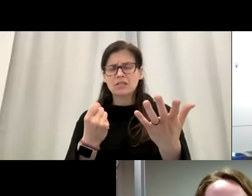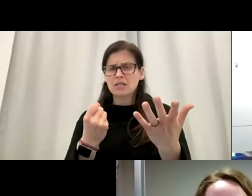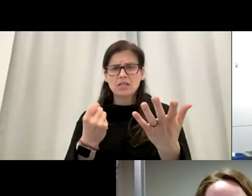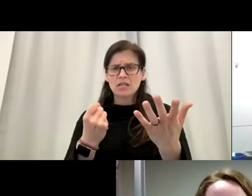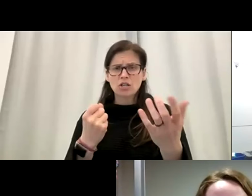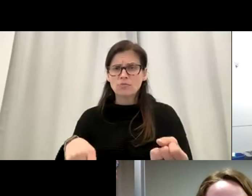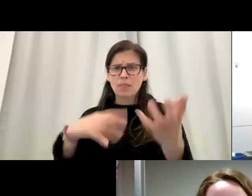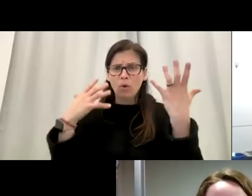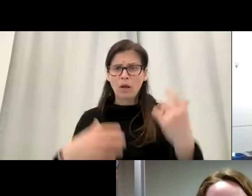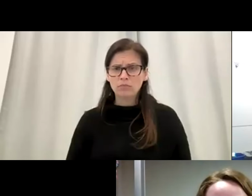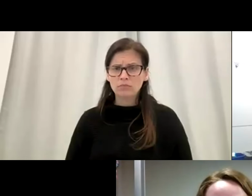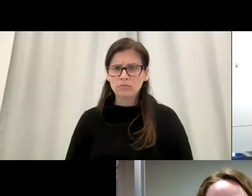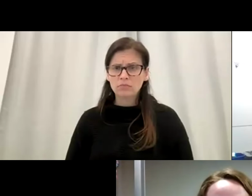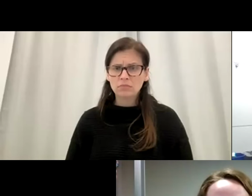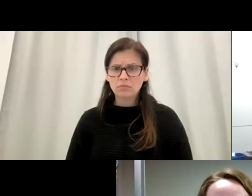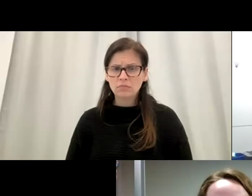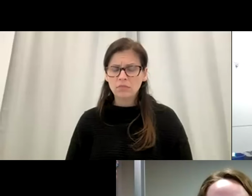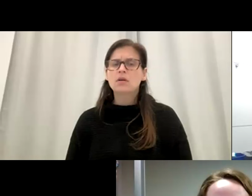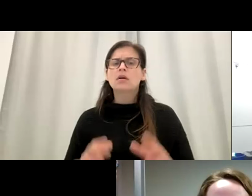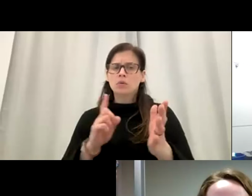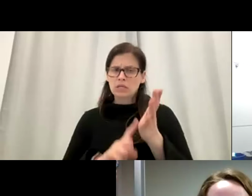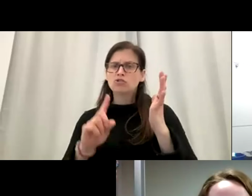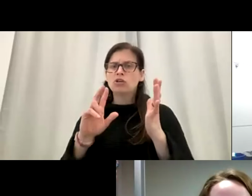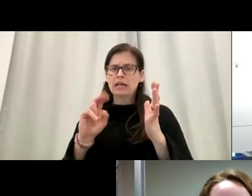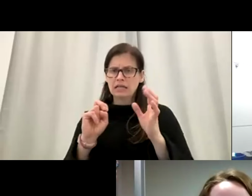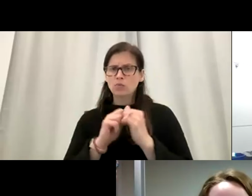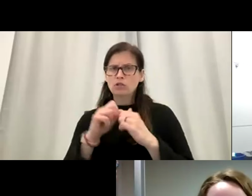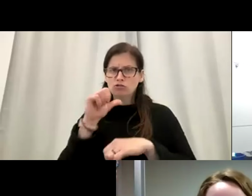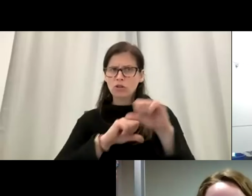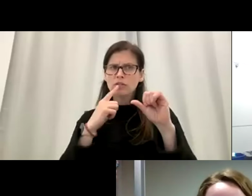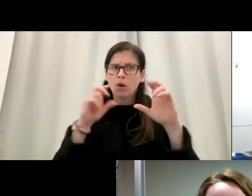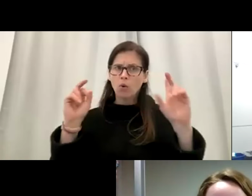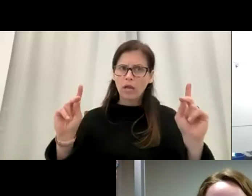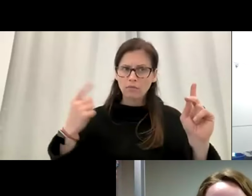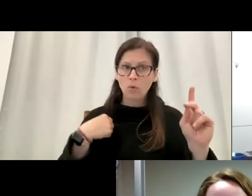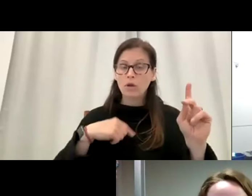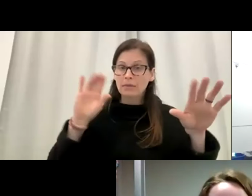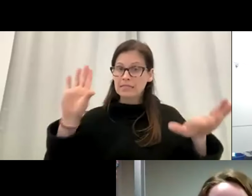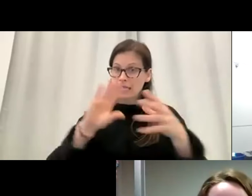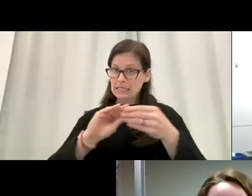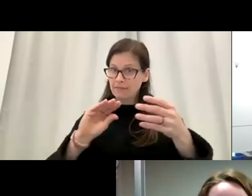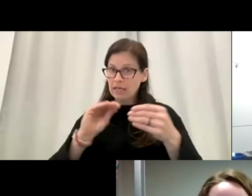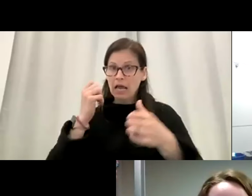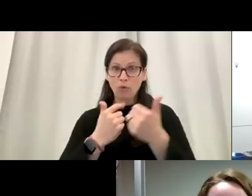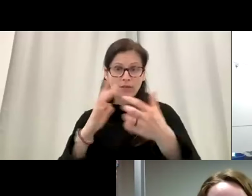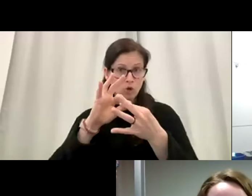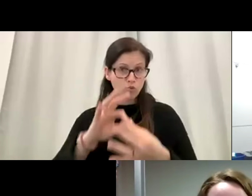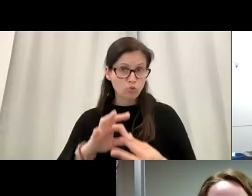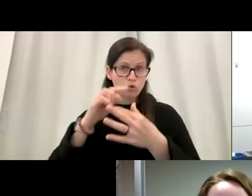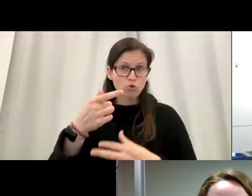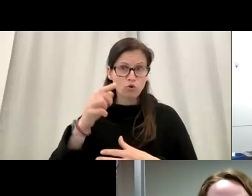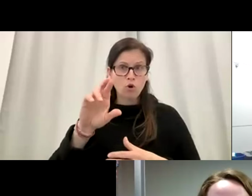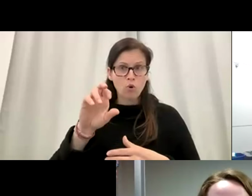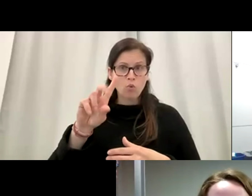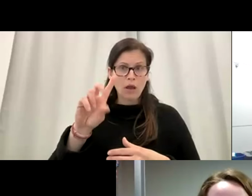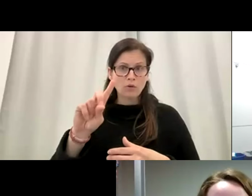gutted. And so we have to check in with each other and say, okay, we're going to be testifying. Is everyone feeling grounded? Is everyone feeling okay? And does